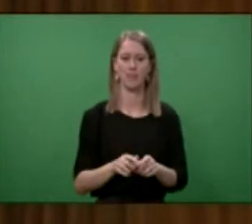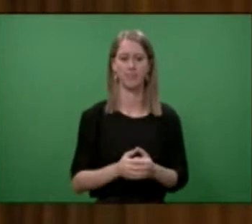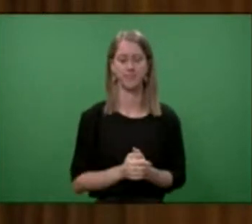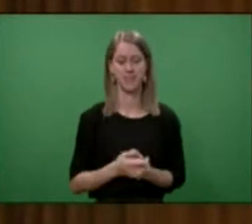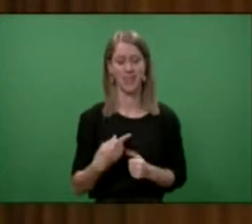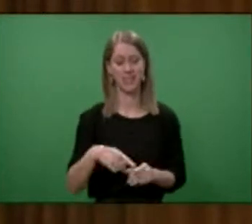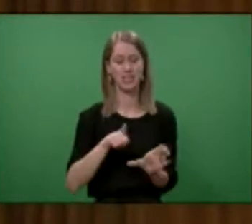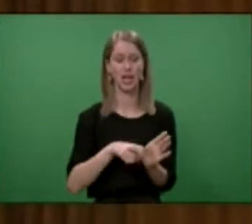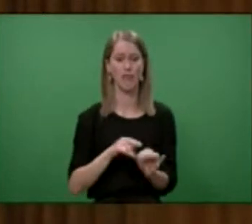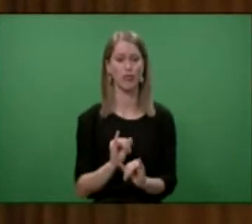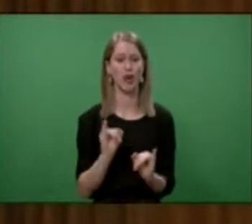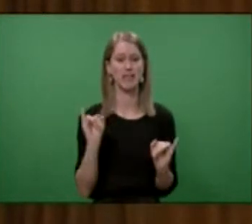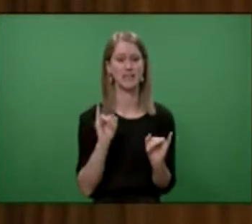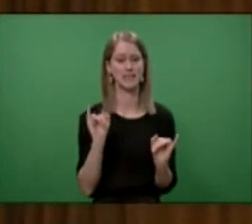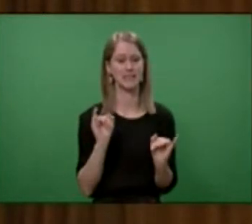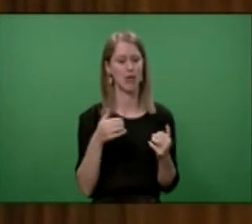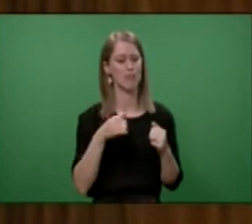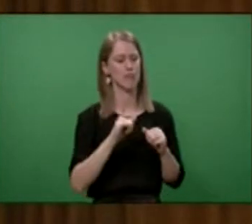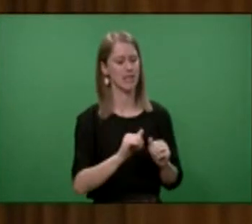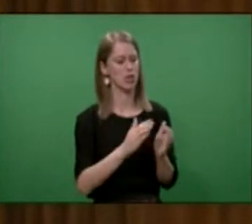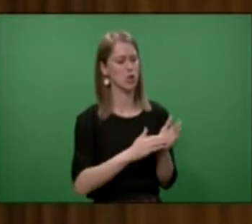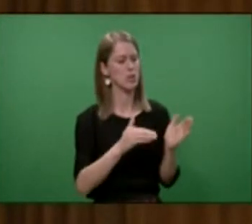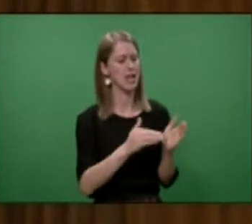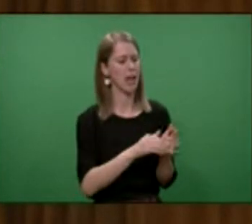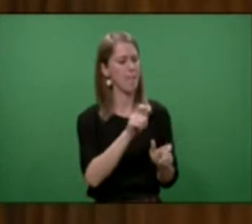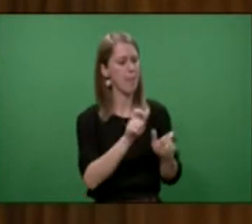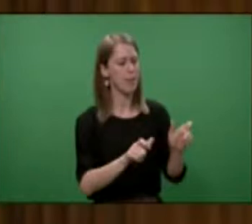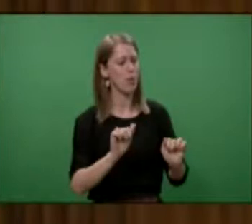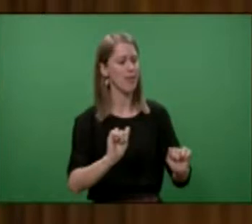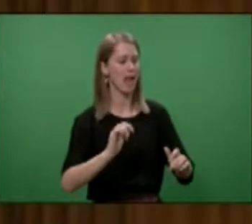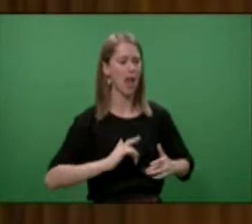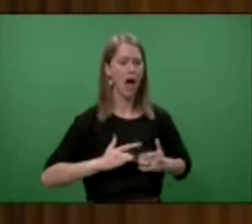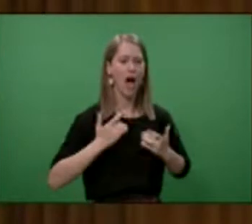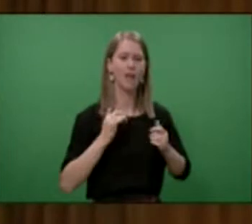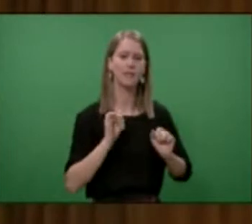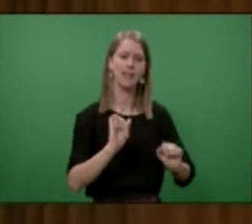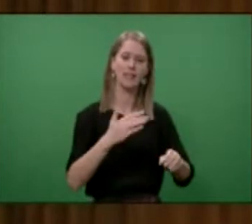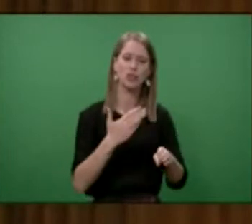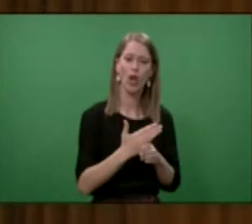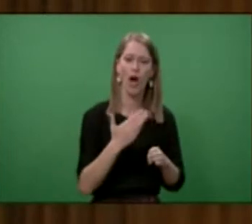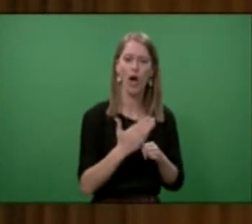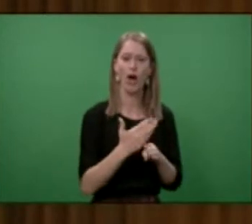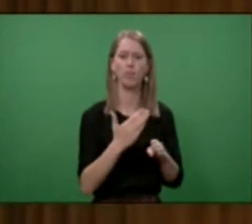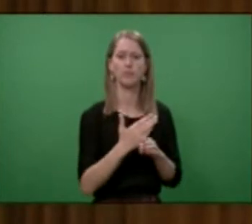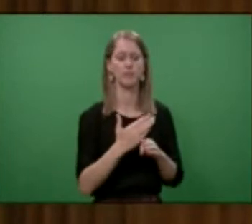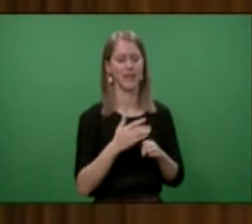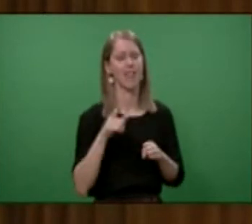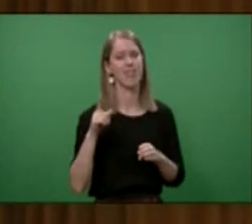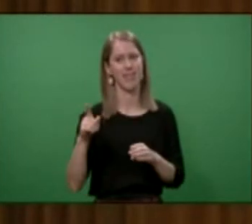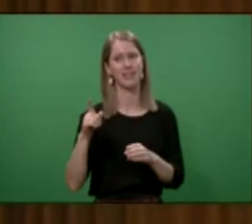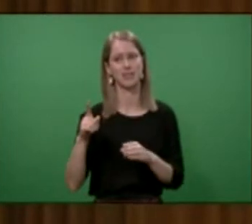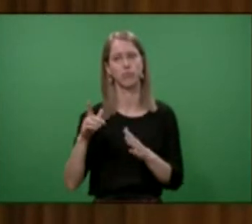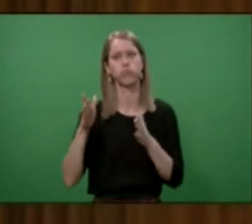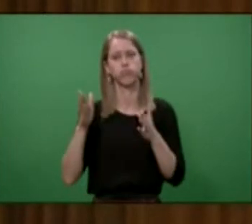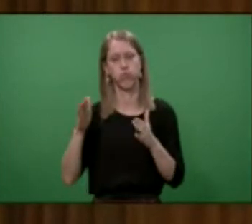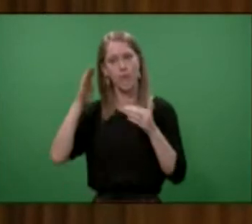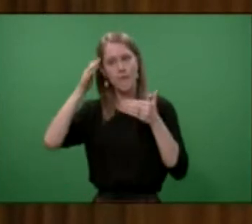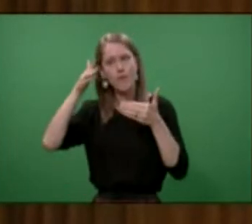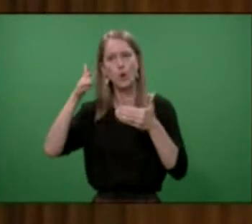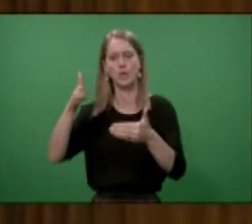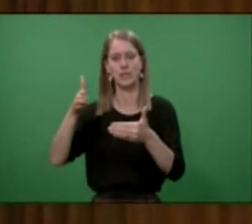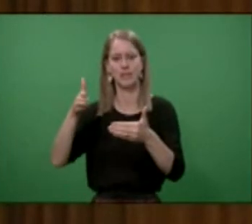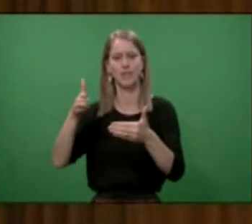crisis, protecting New Zealand and the lives and livelihoods of New Zealanders has been the urgent and abiding